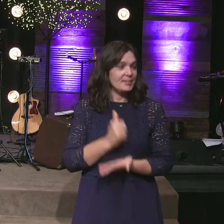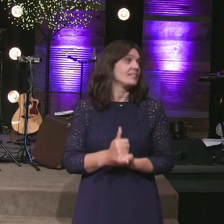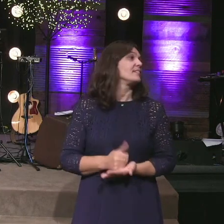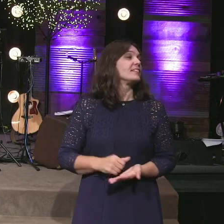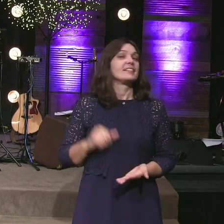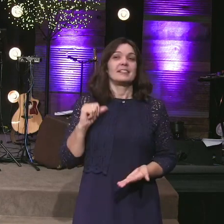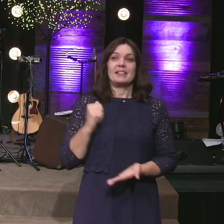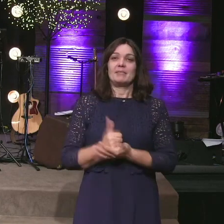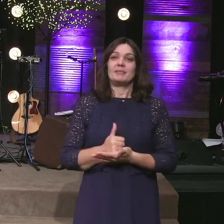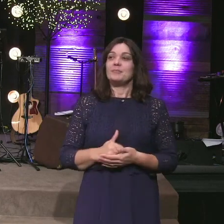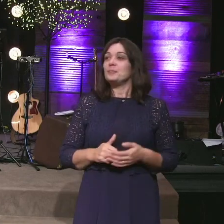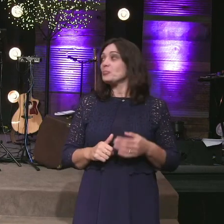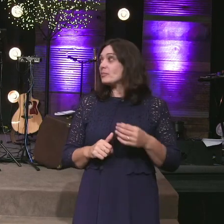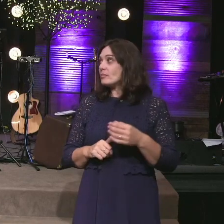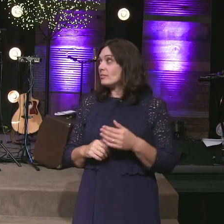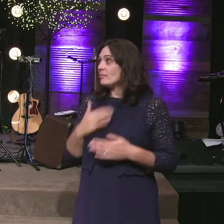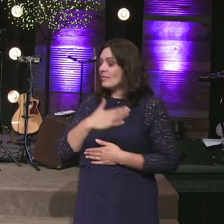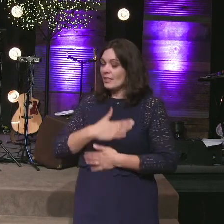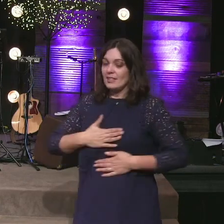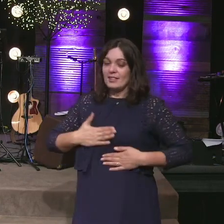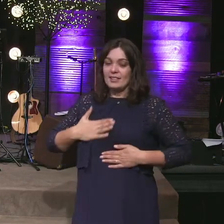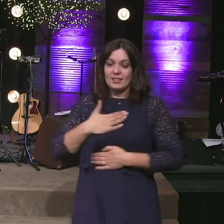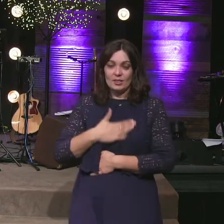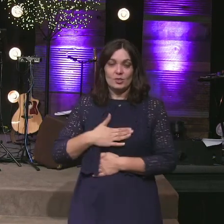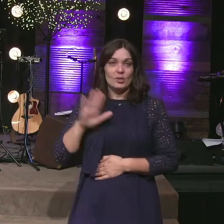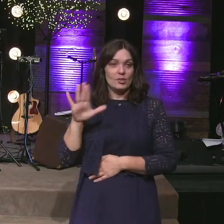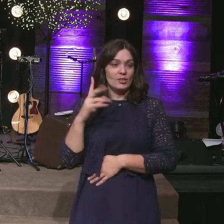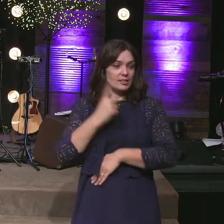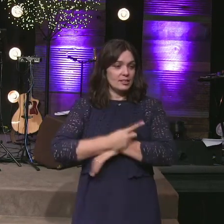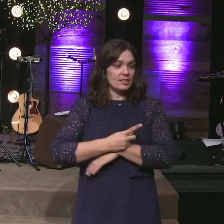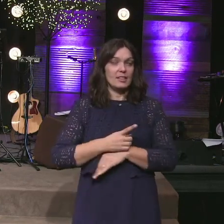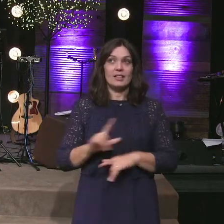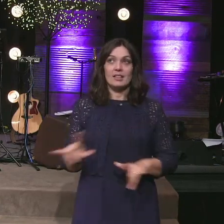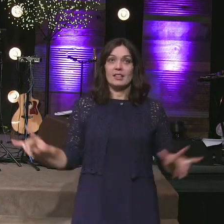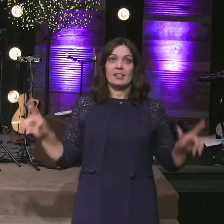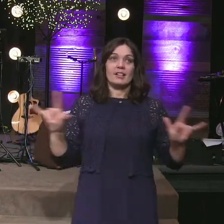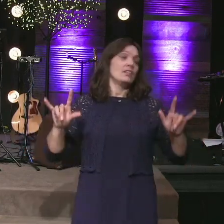Amen. Enjoy the rest of your day. We love you.